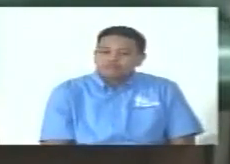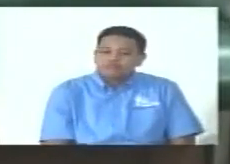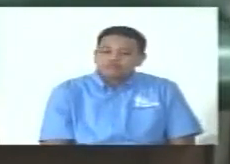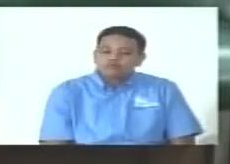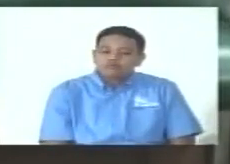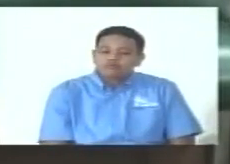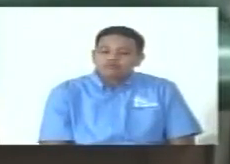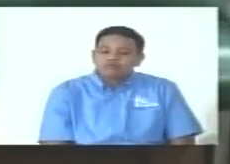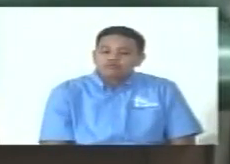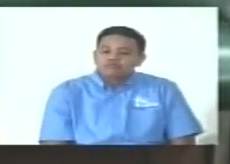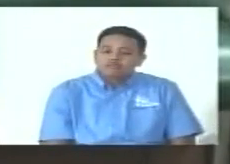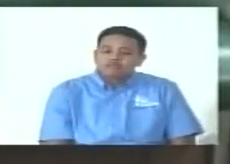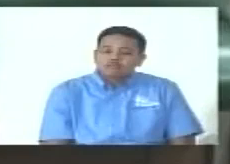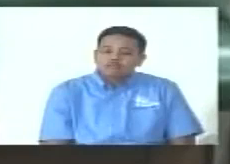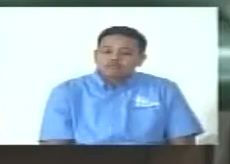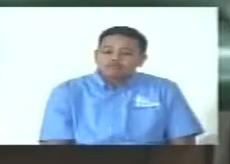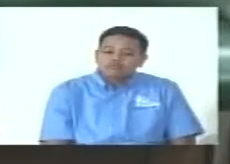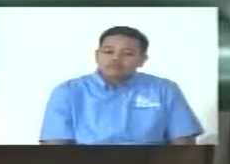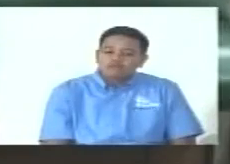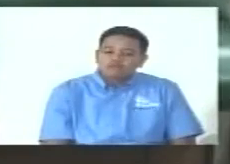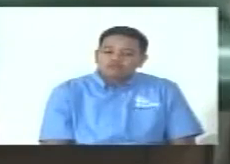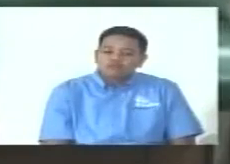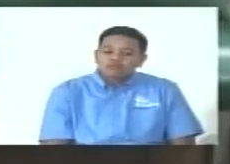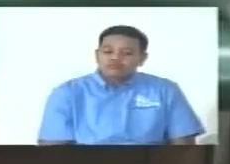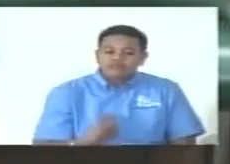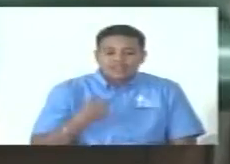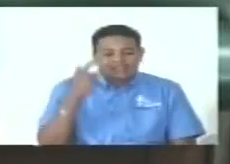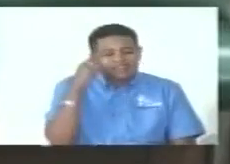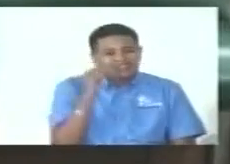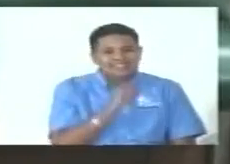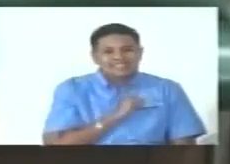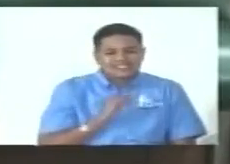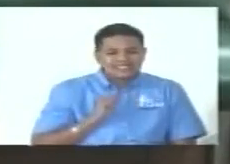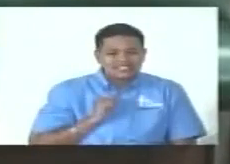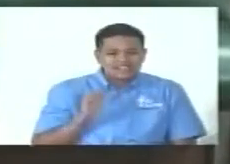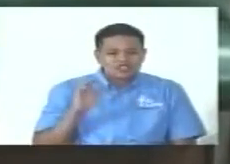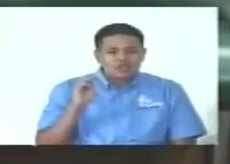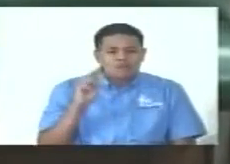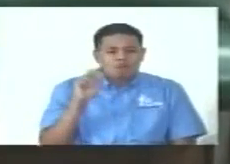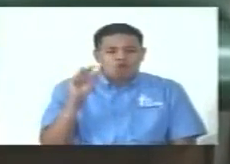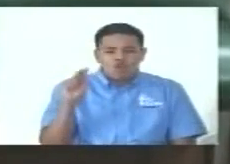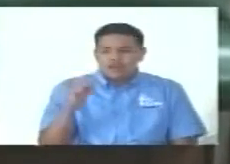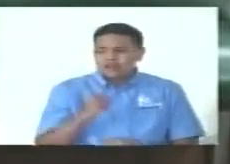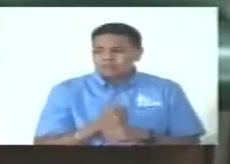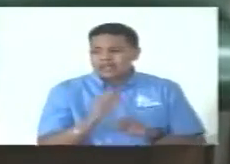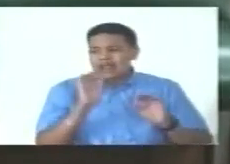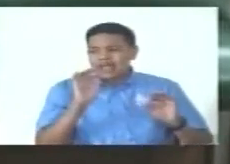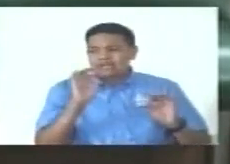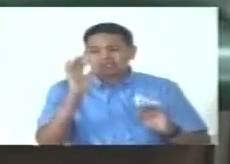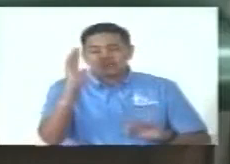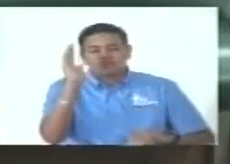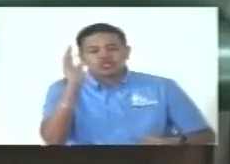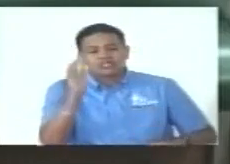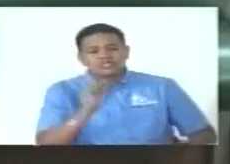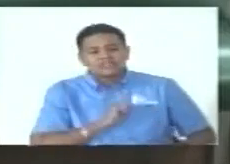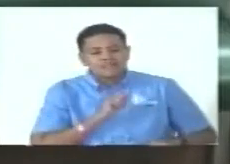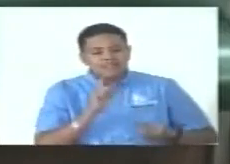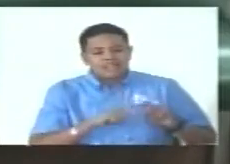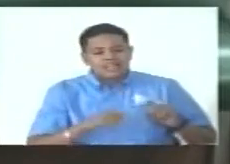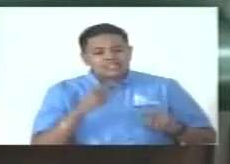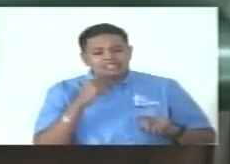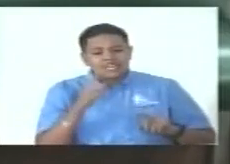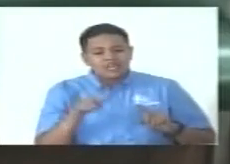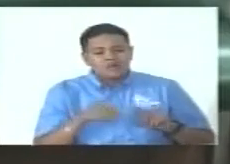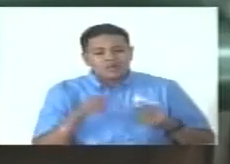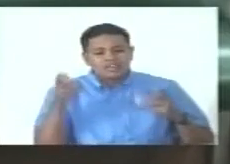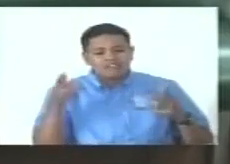Mr. President, I think that Senator Morgan made an excellent presentation. I can't say that when it was finished,